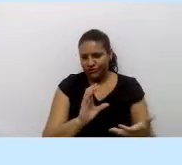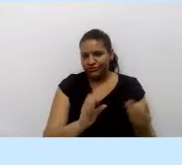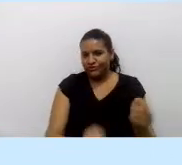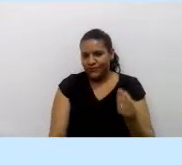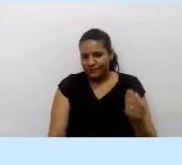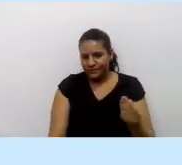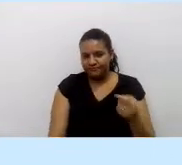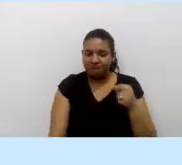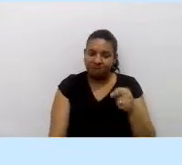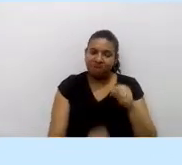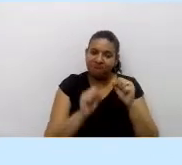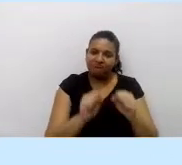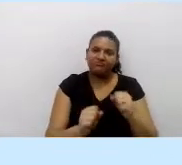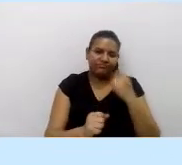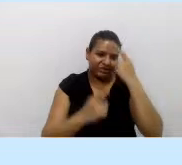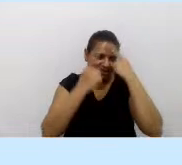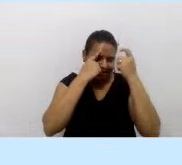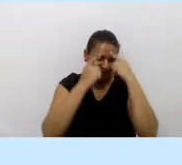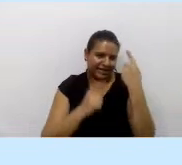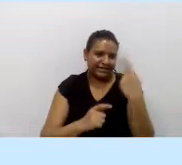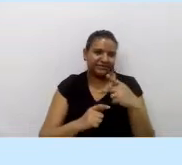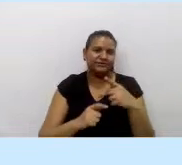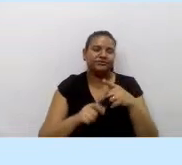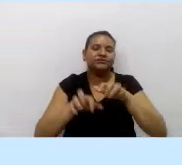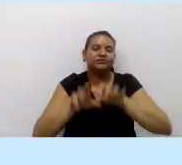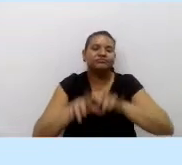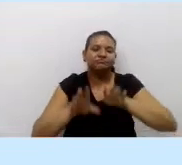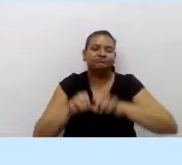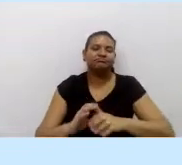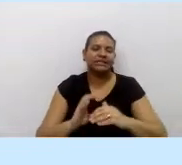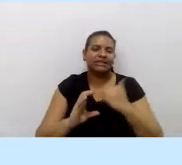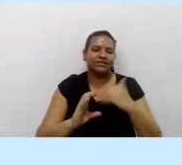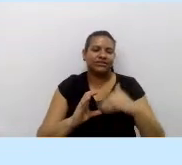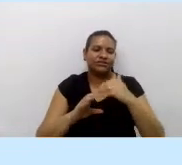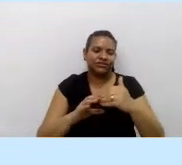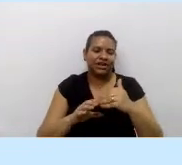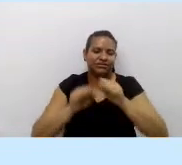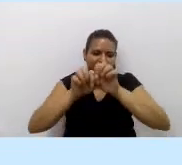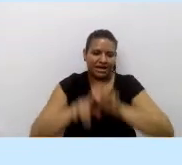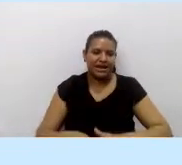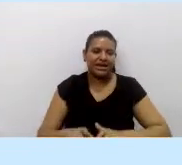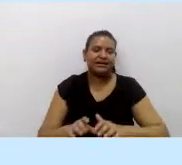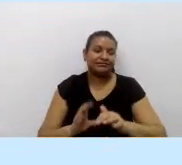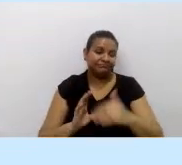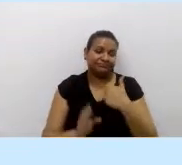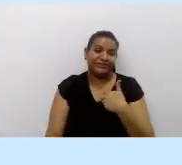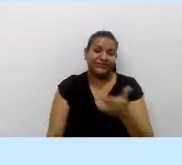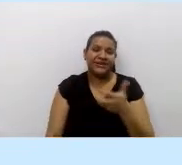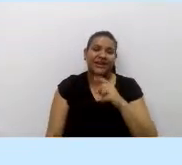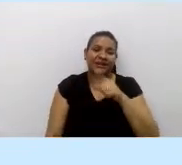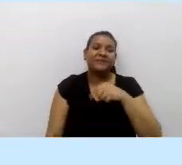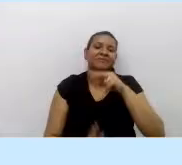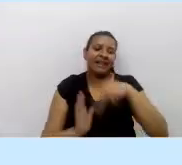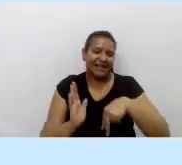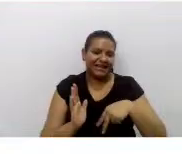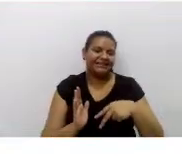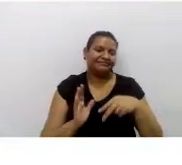would love to see them, and I'm sure everyone will benefit from reading what you have to share as